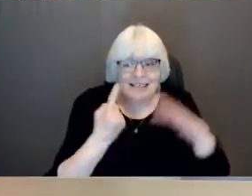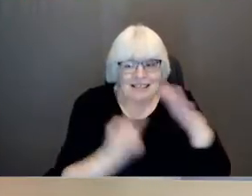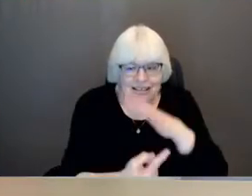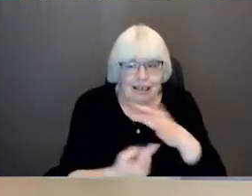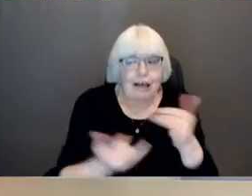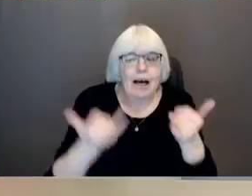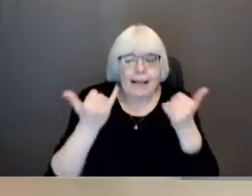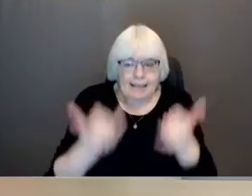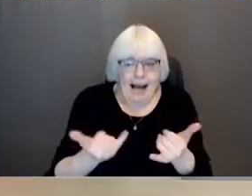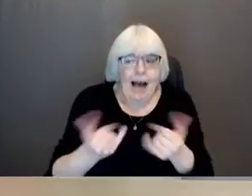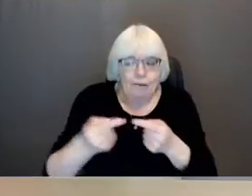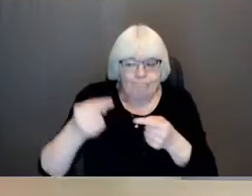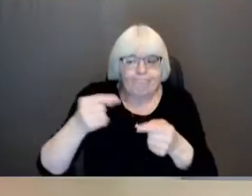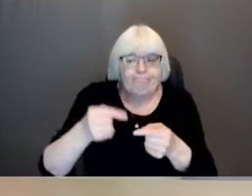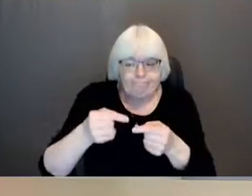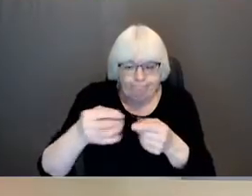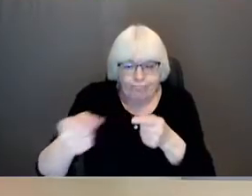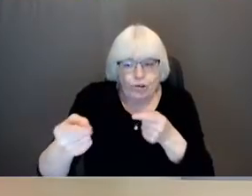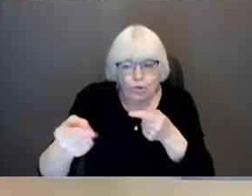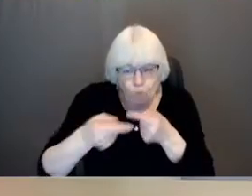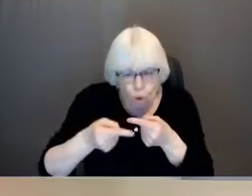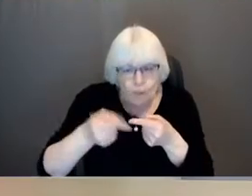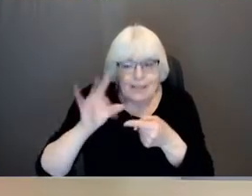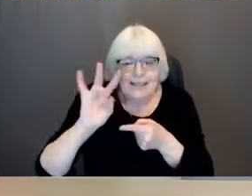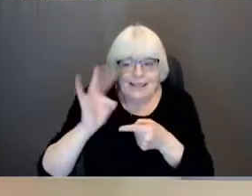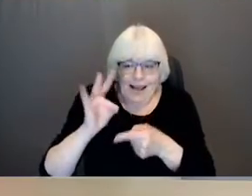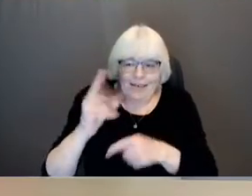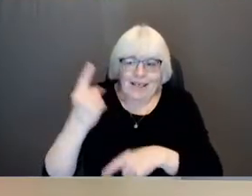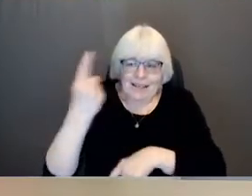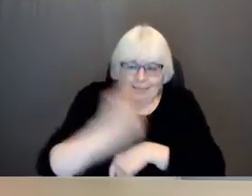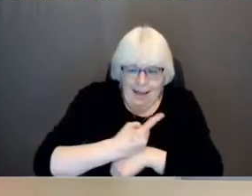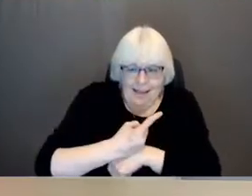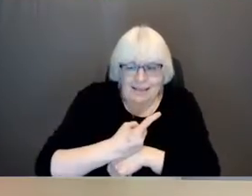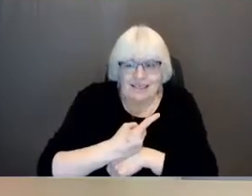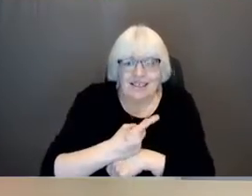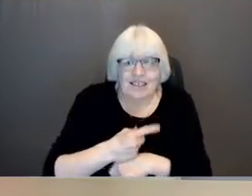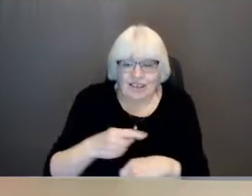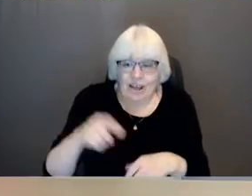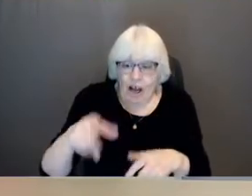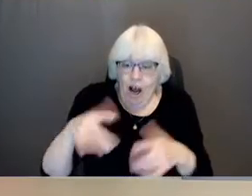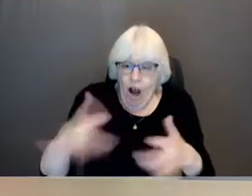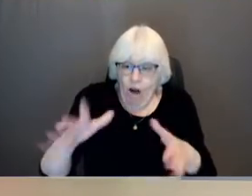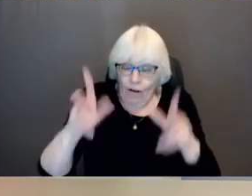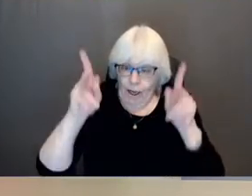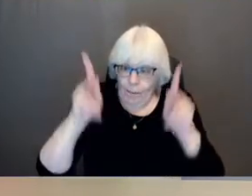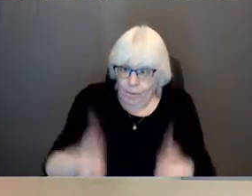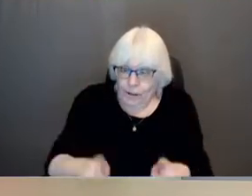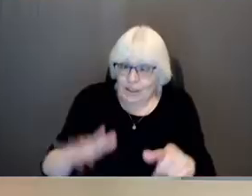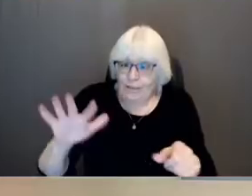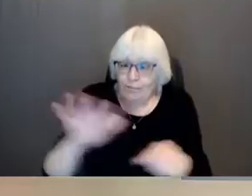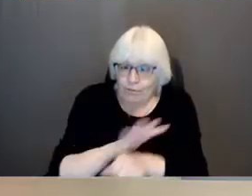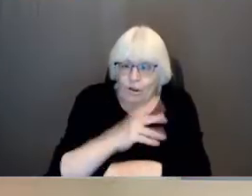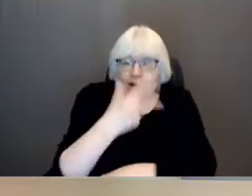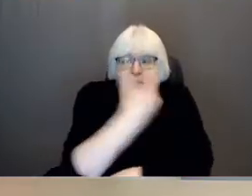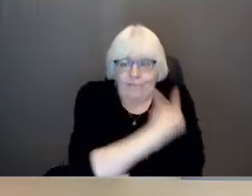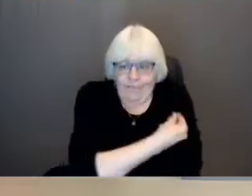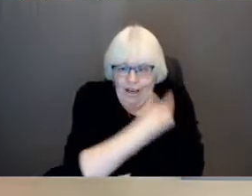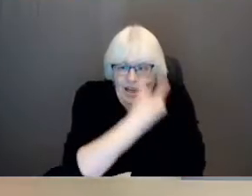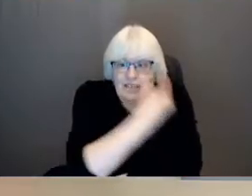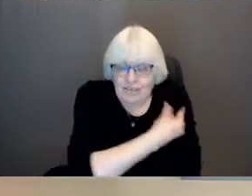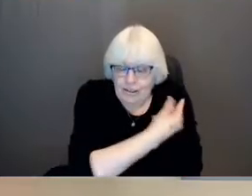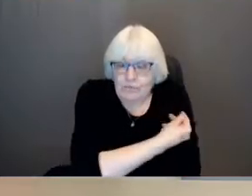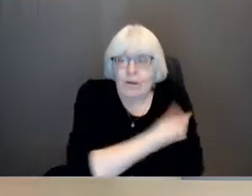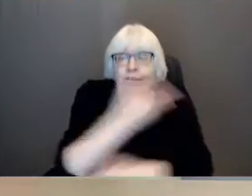few days. I think it's very reasonable at this point, based on the science that we